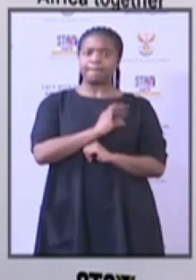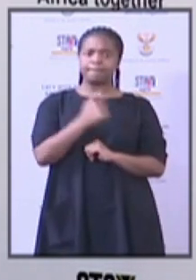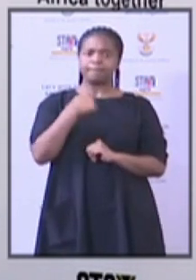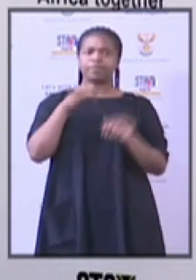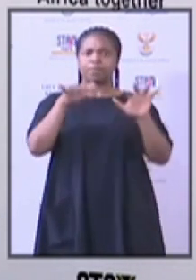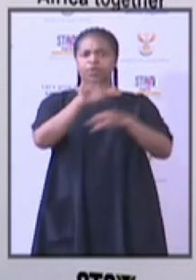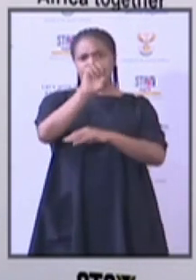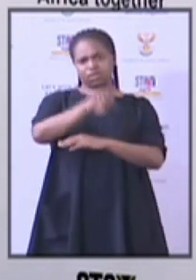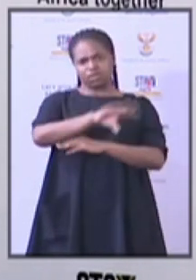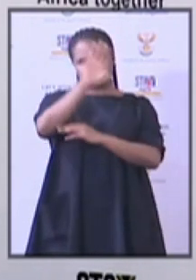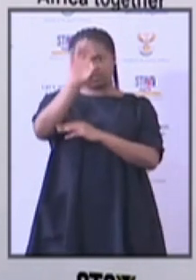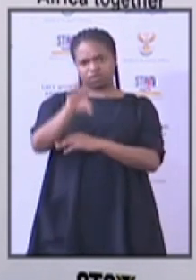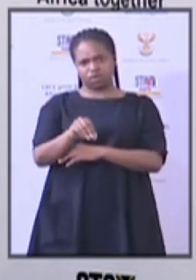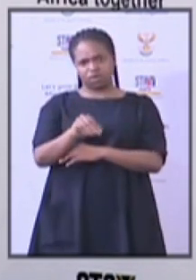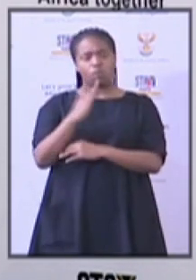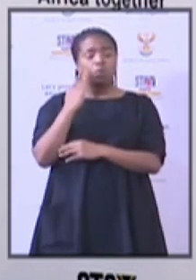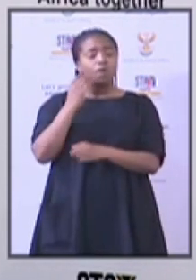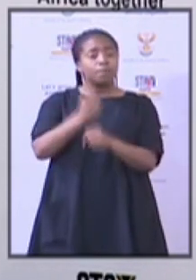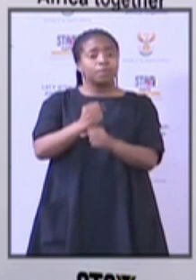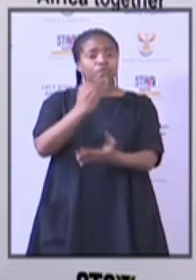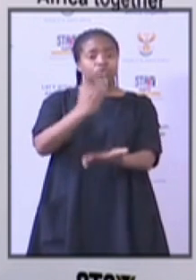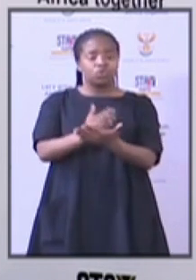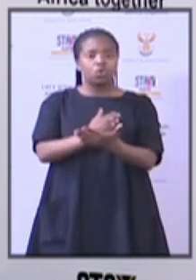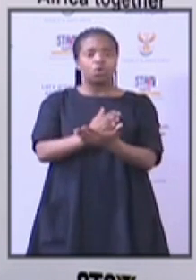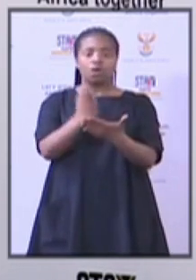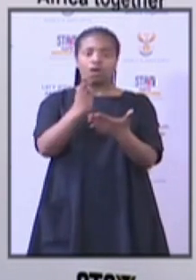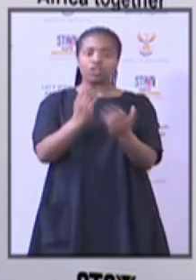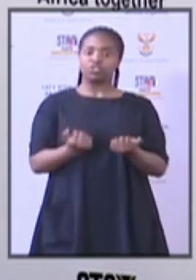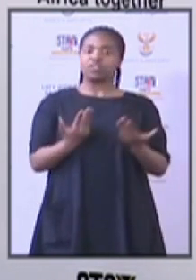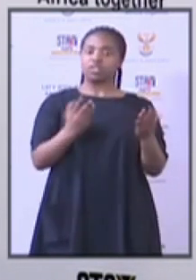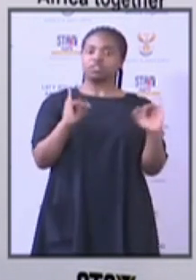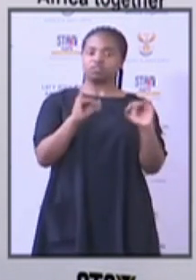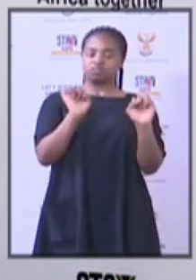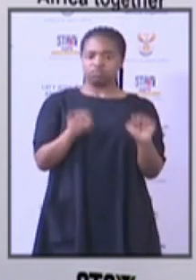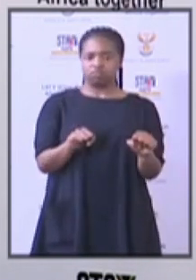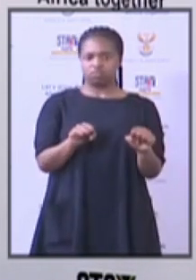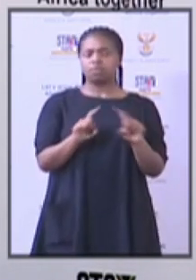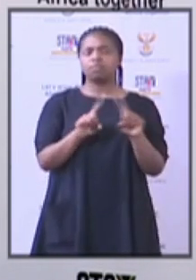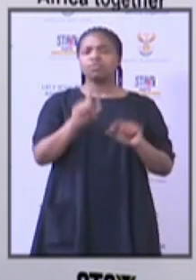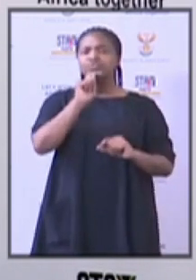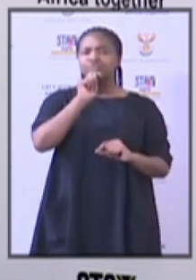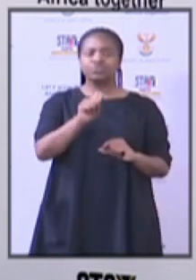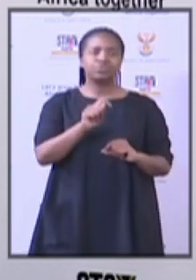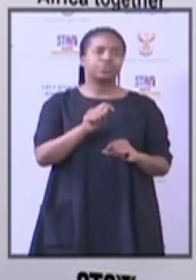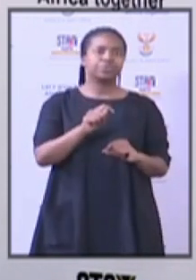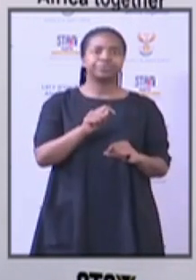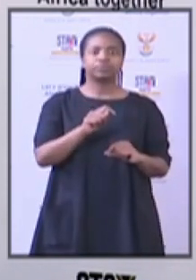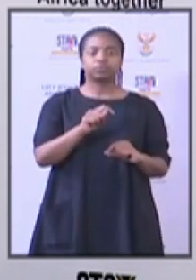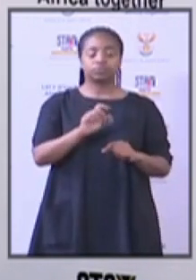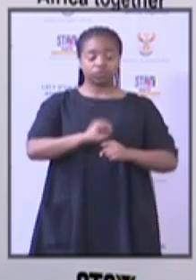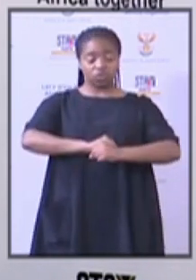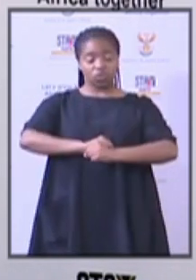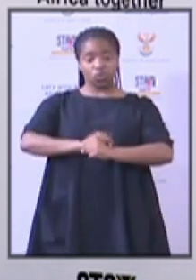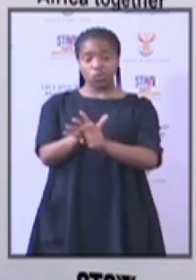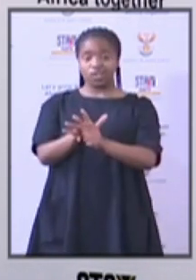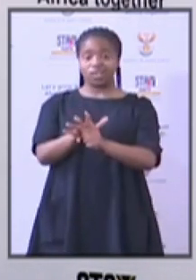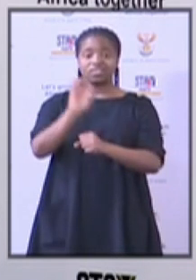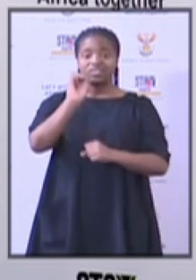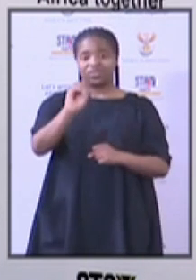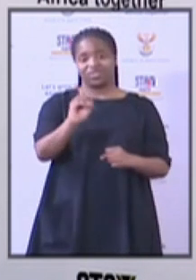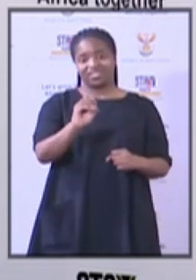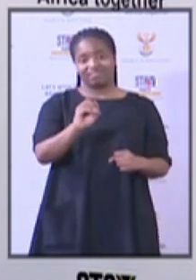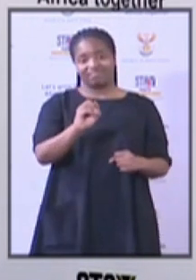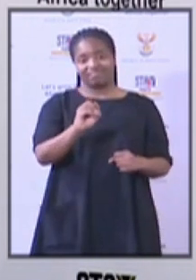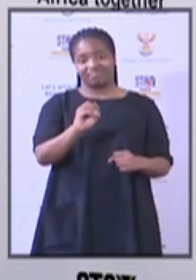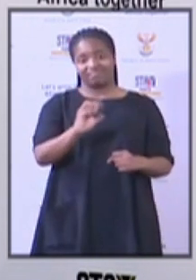citizens while ensuring access to essential services. In reality, the pandemic is still with us,